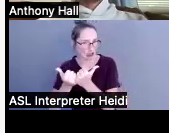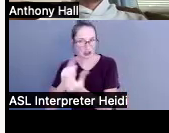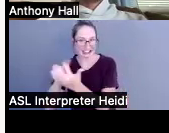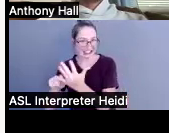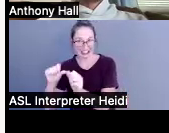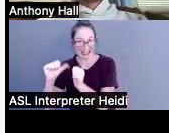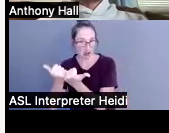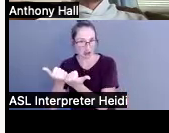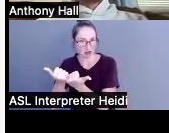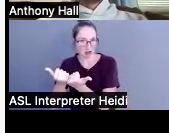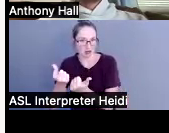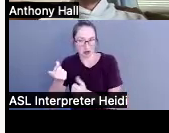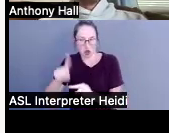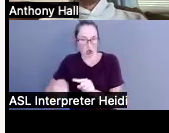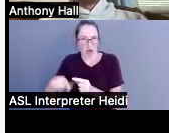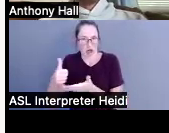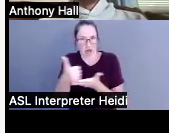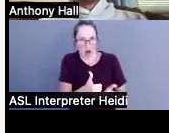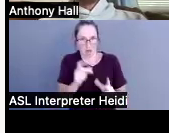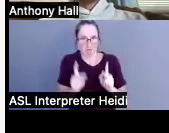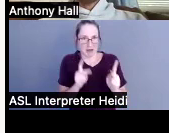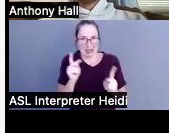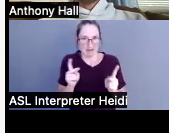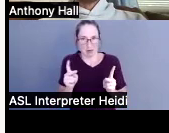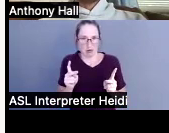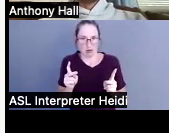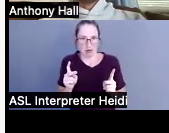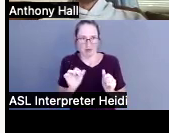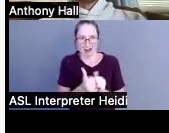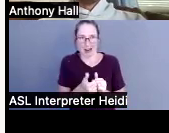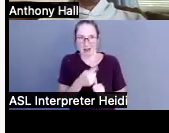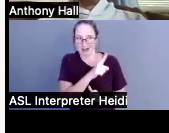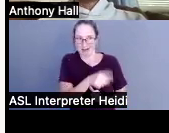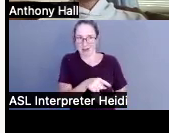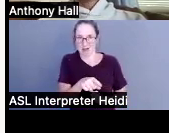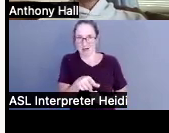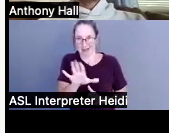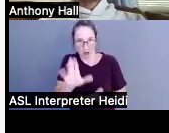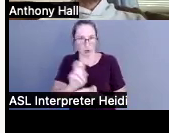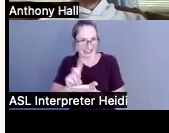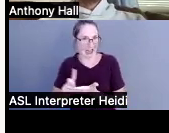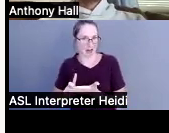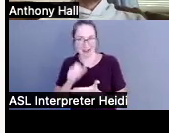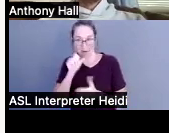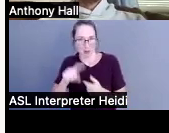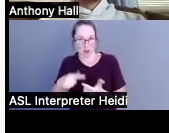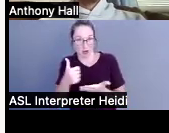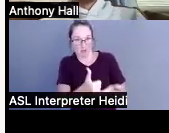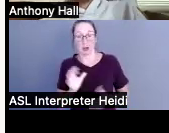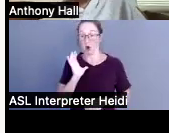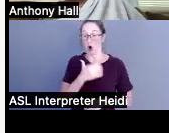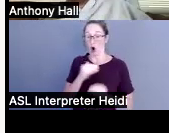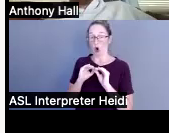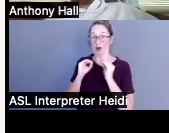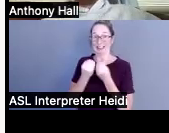to help people in the ways that they were designed to. So our organization kind